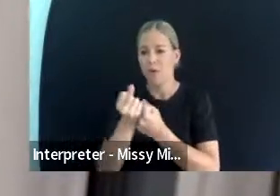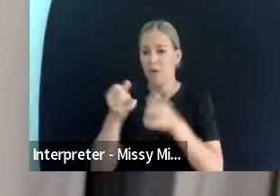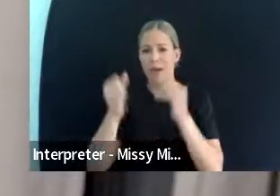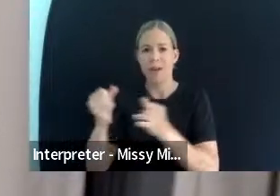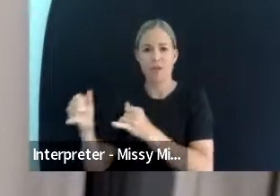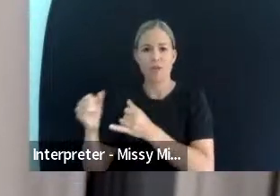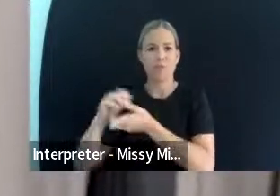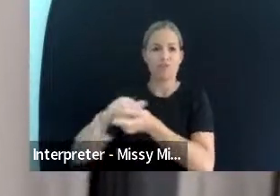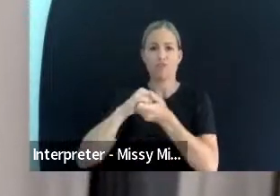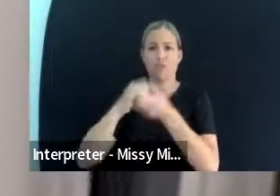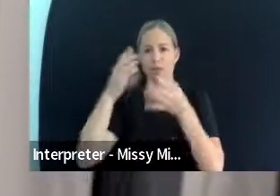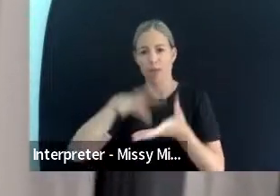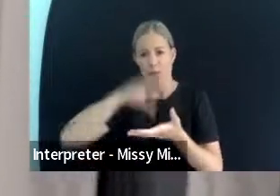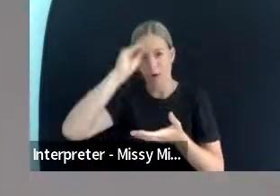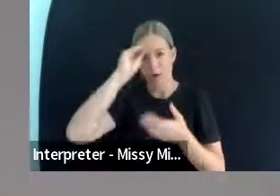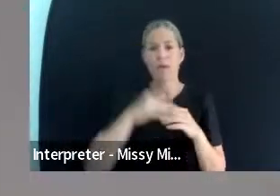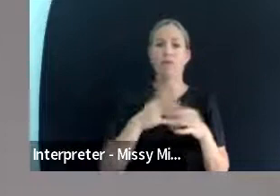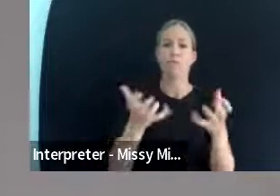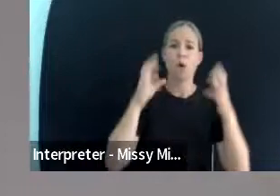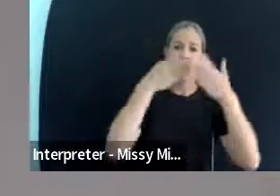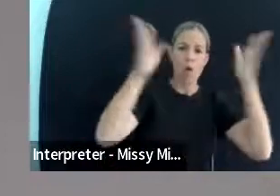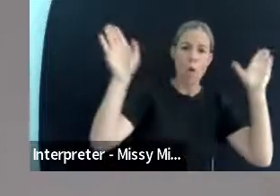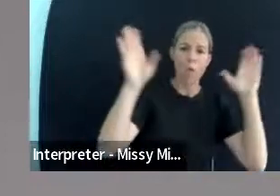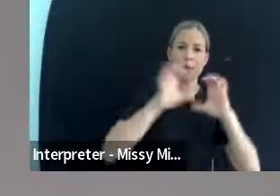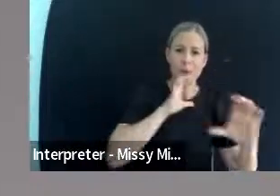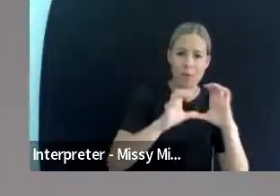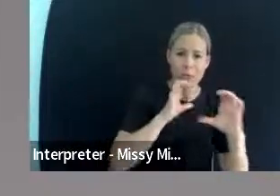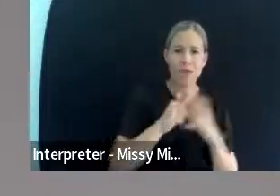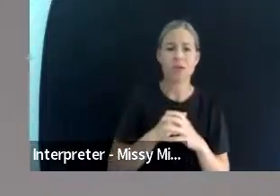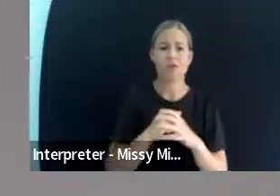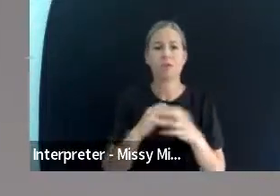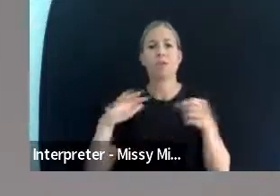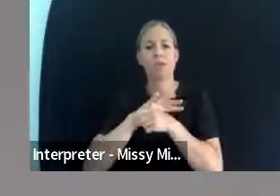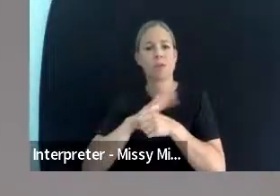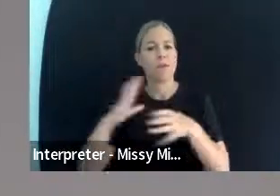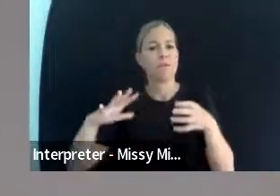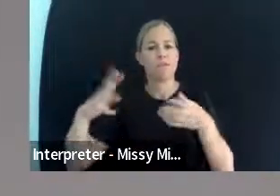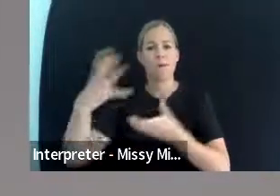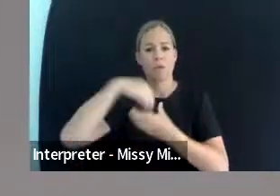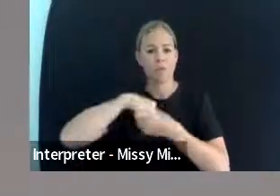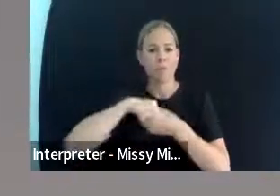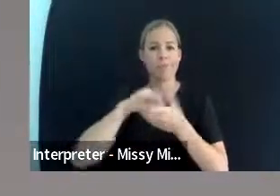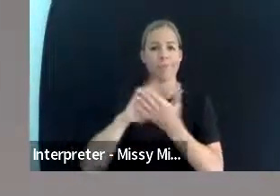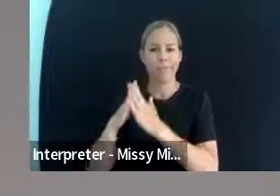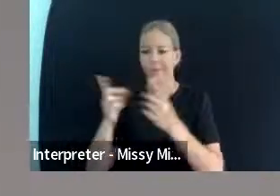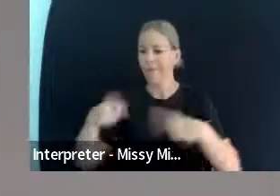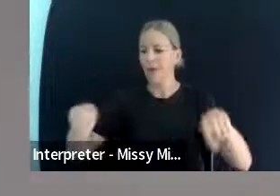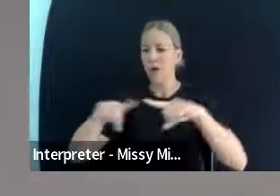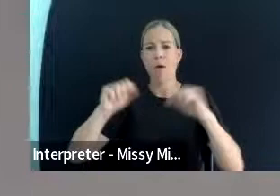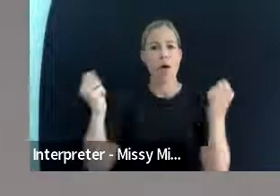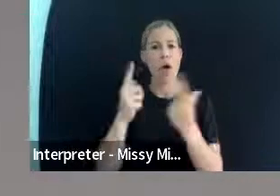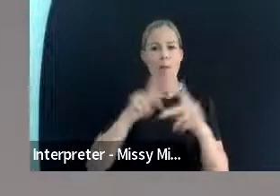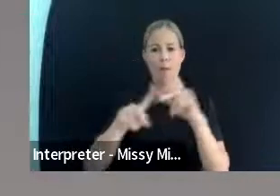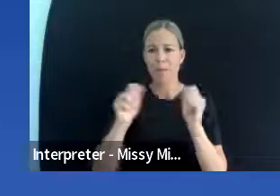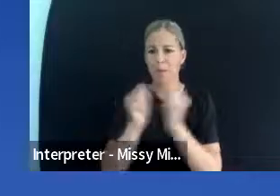in open and responsive communication. We support the full participation and contribution of all people with disabilities in all aspects